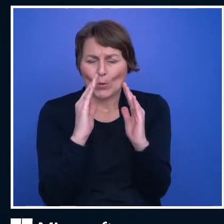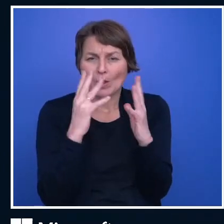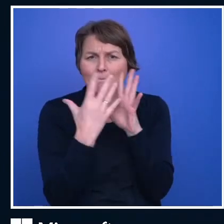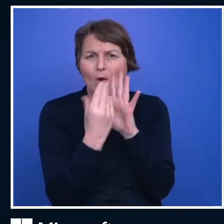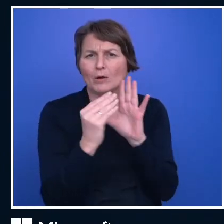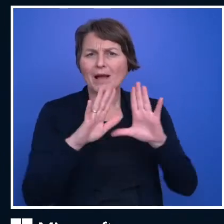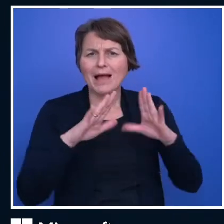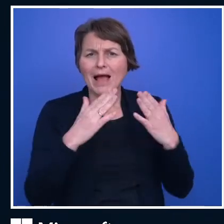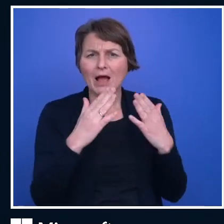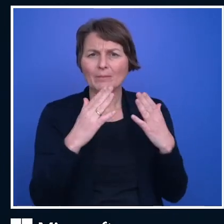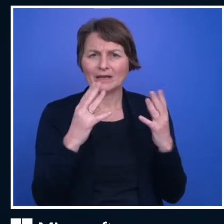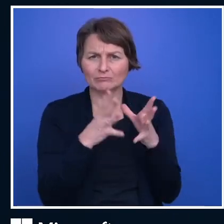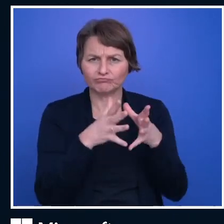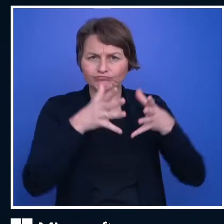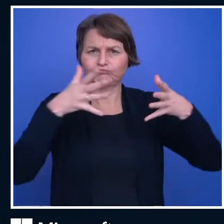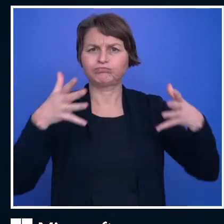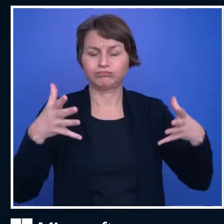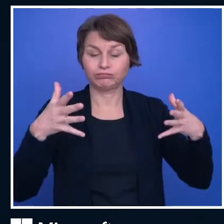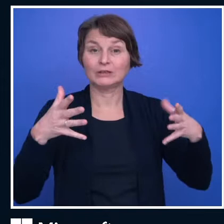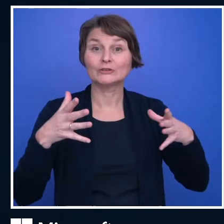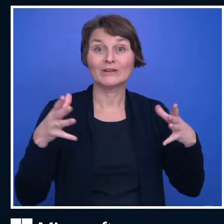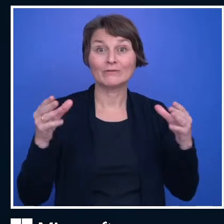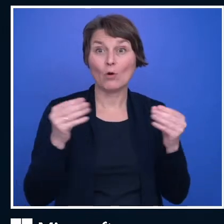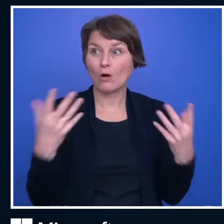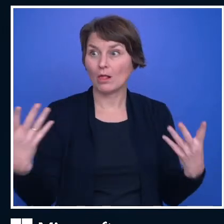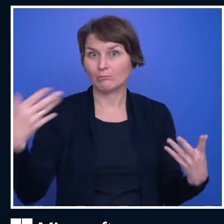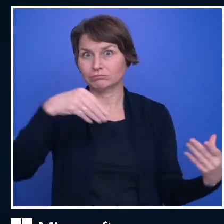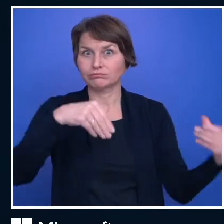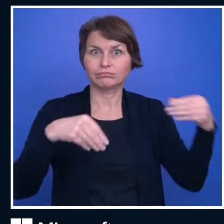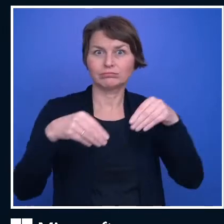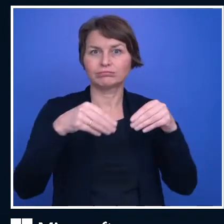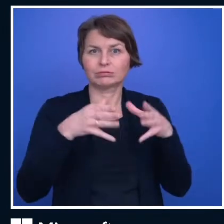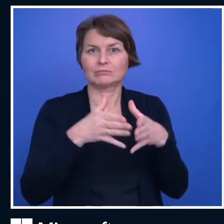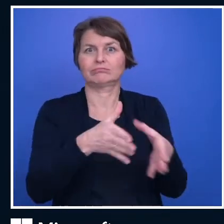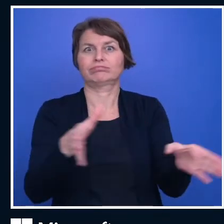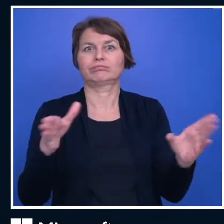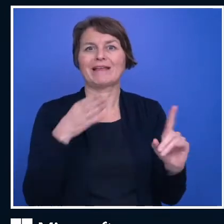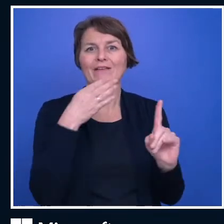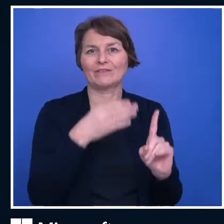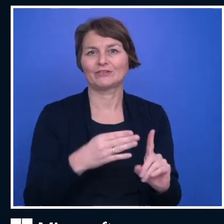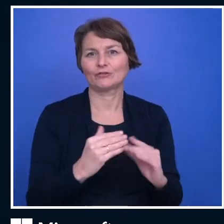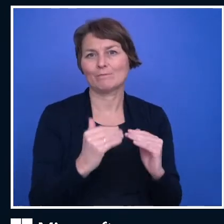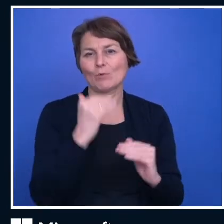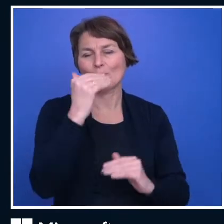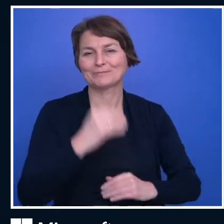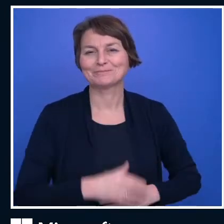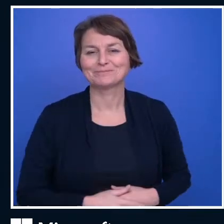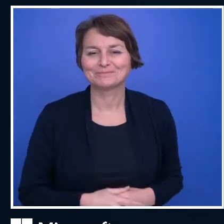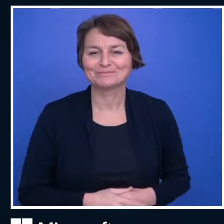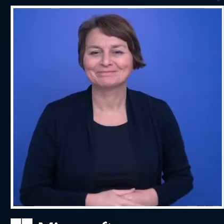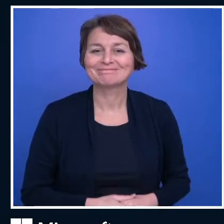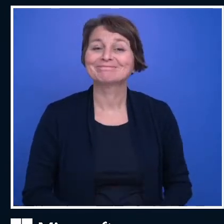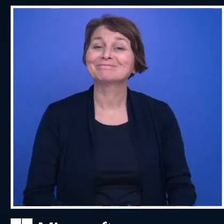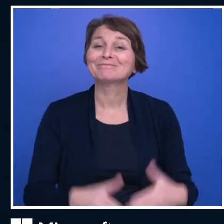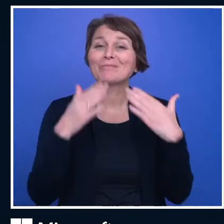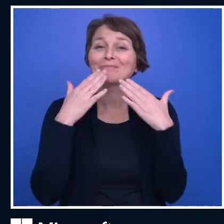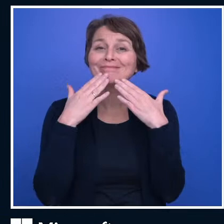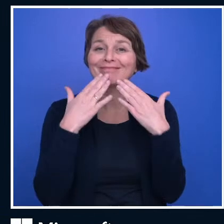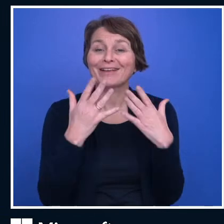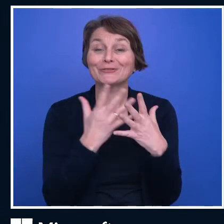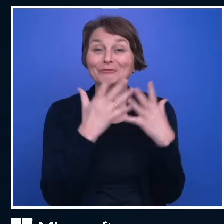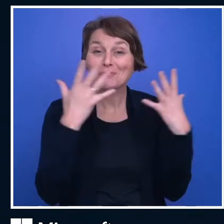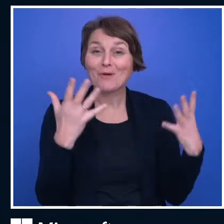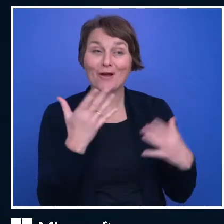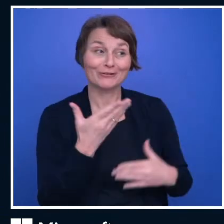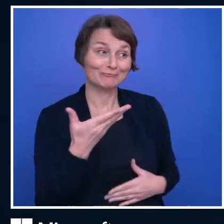more efficiency in almost any area. Right. Well, thank you so much for this panel.